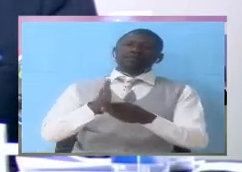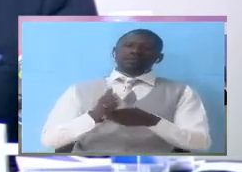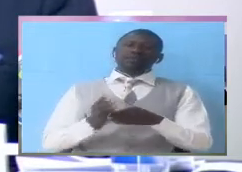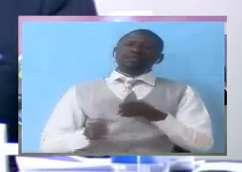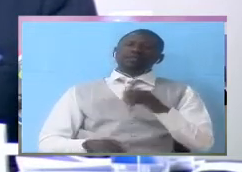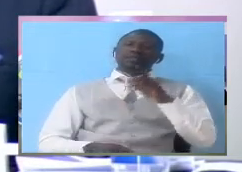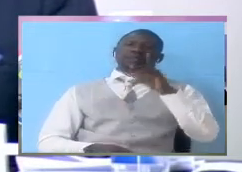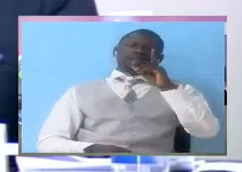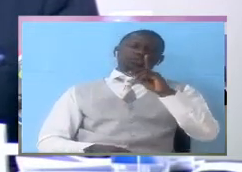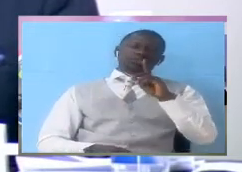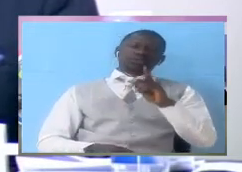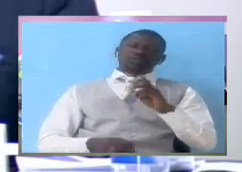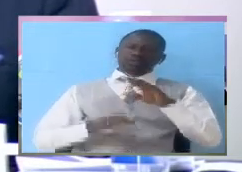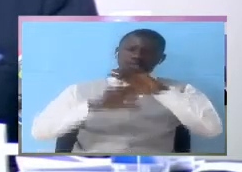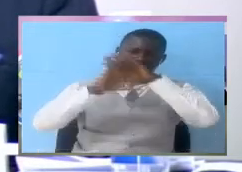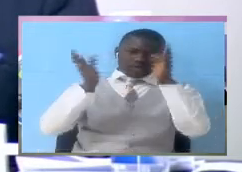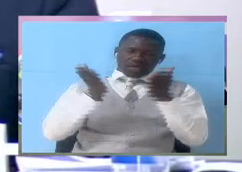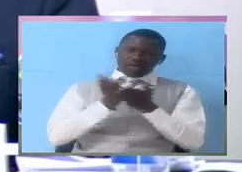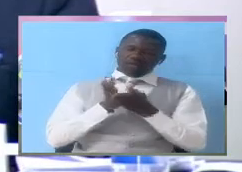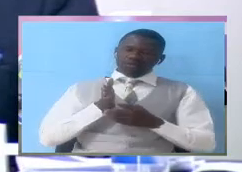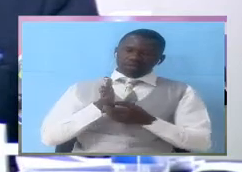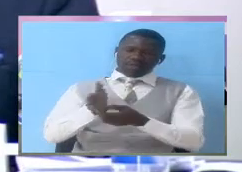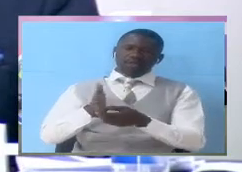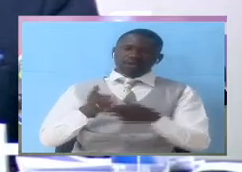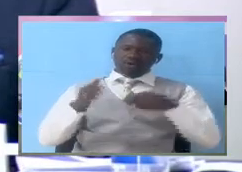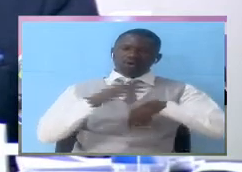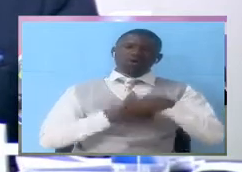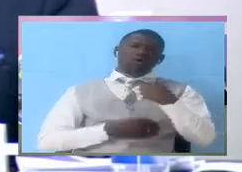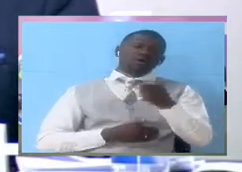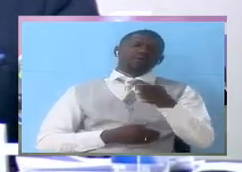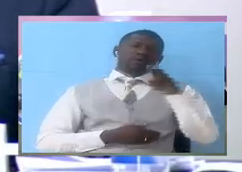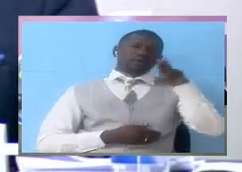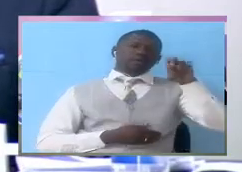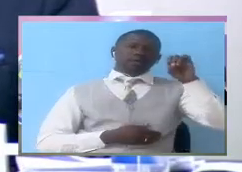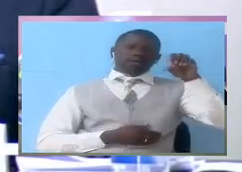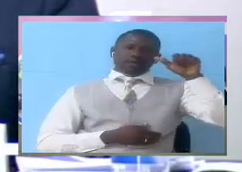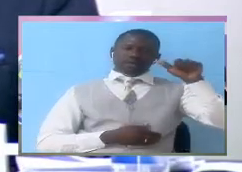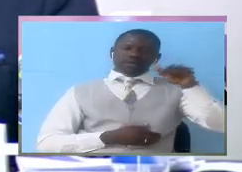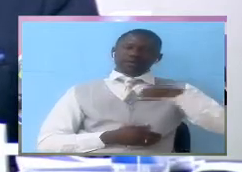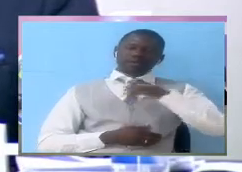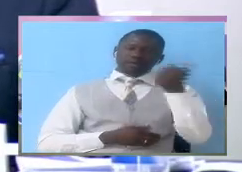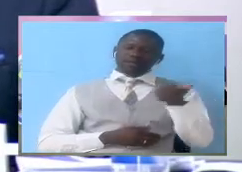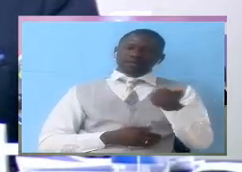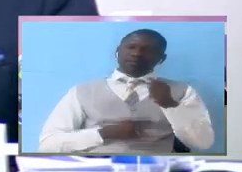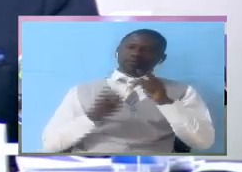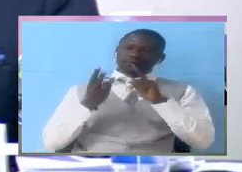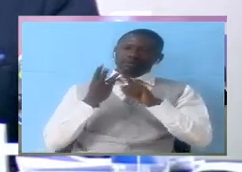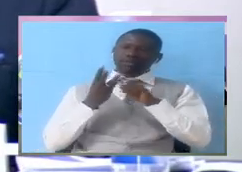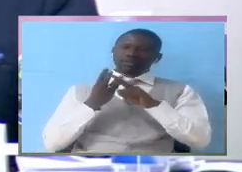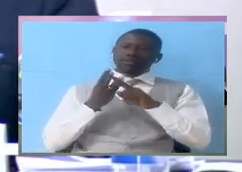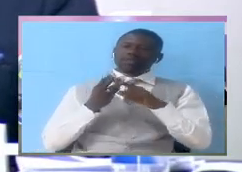facto Deputy DG of the NIA, in particular the attack on Farafenya